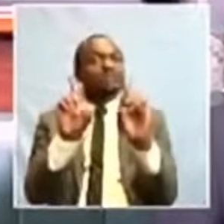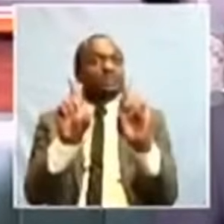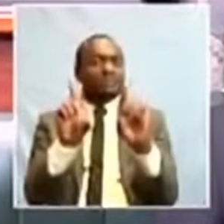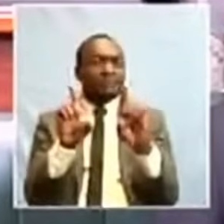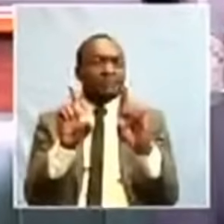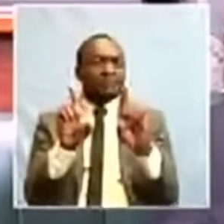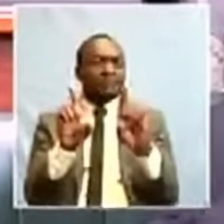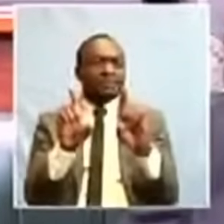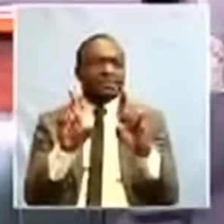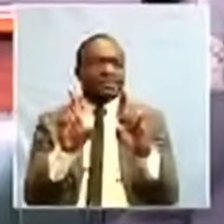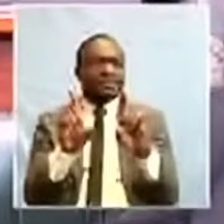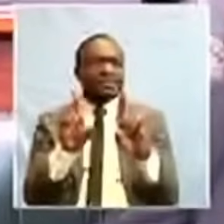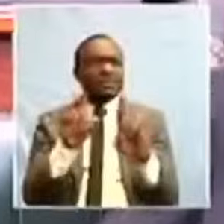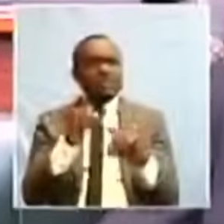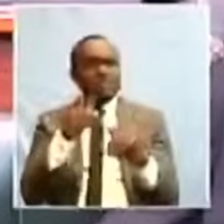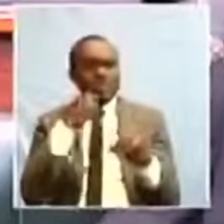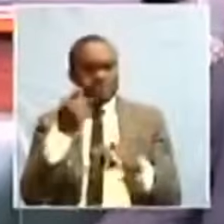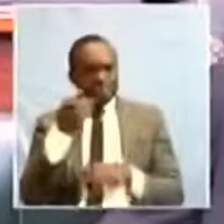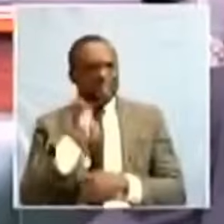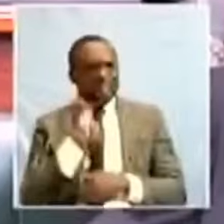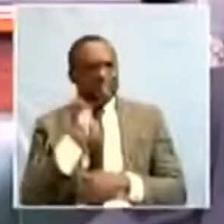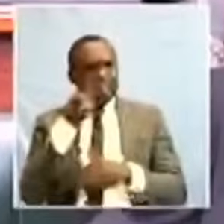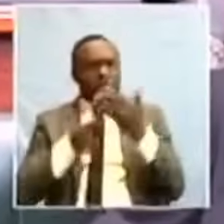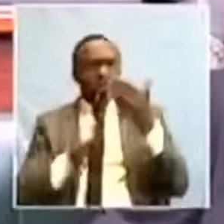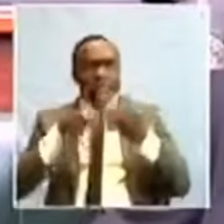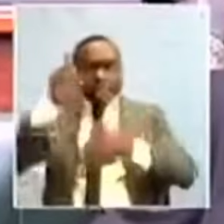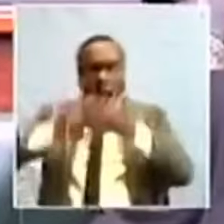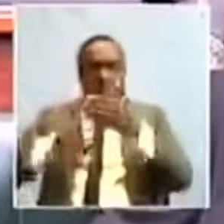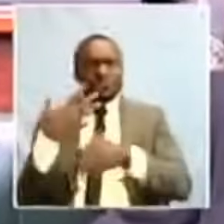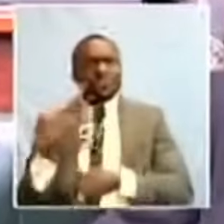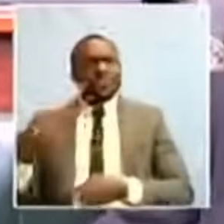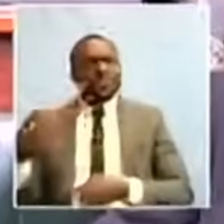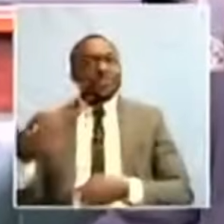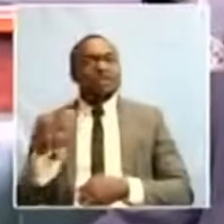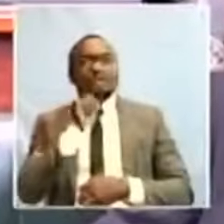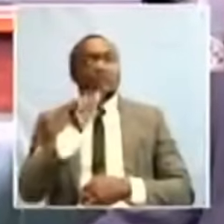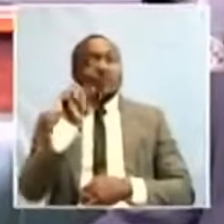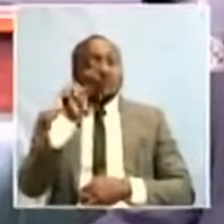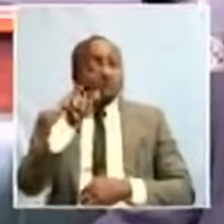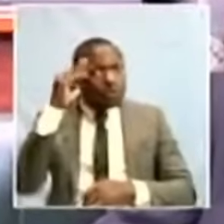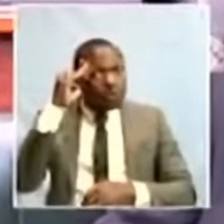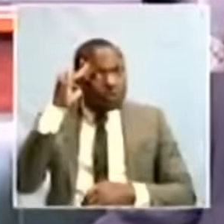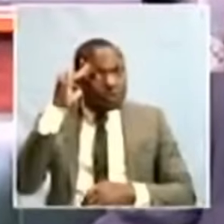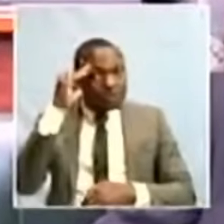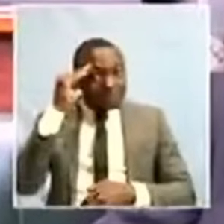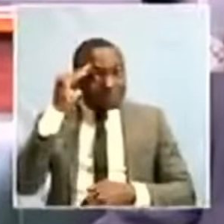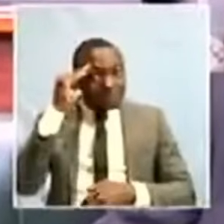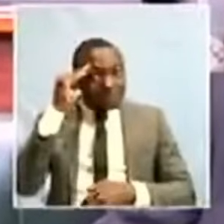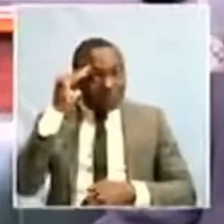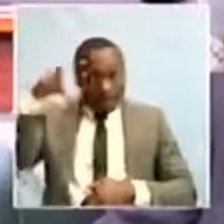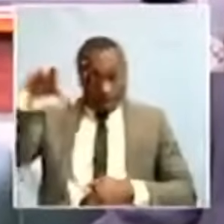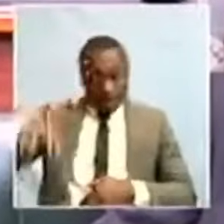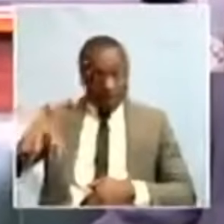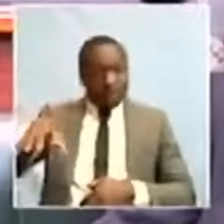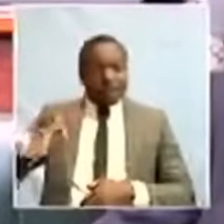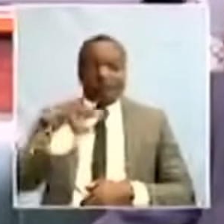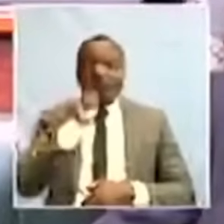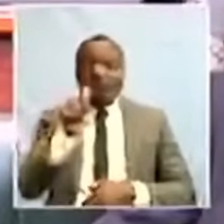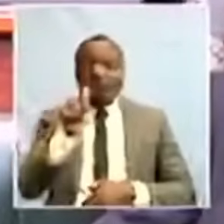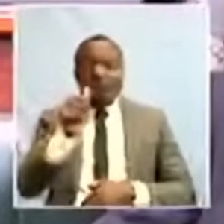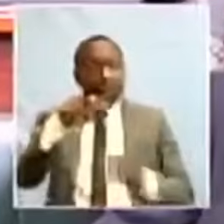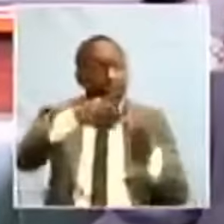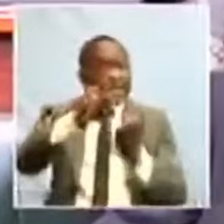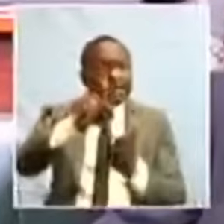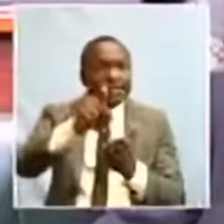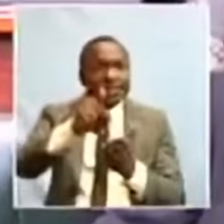education. Then you are going to tell me, what is the cost of living? Don't you know that when a child is not